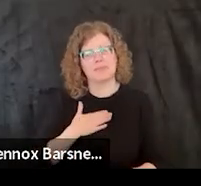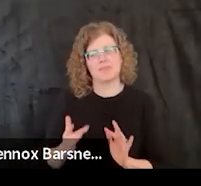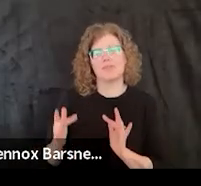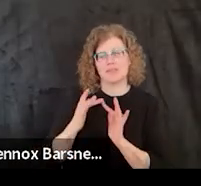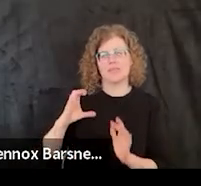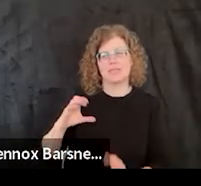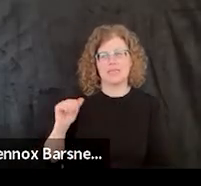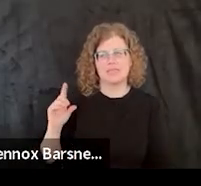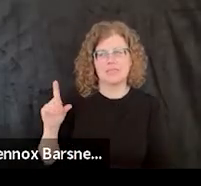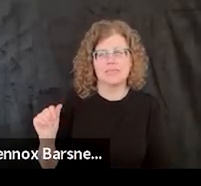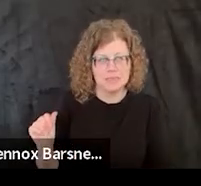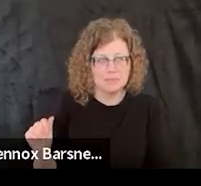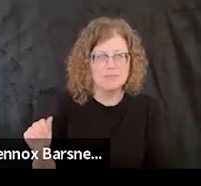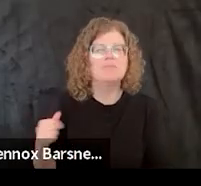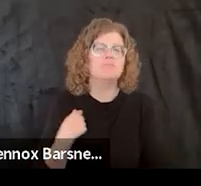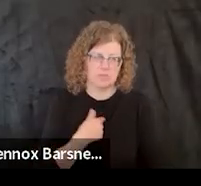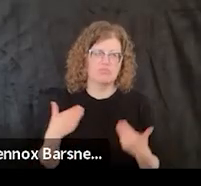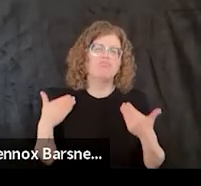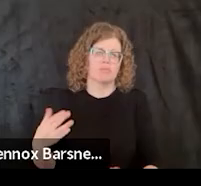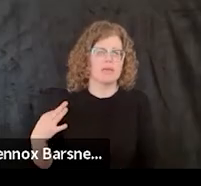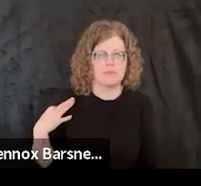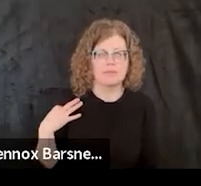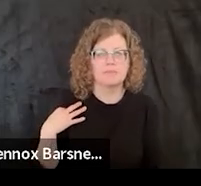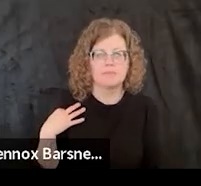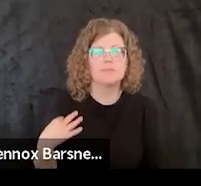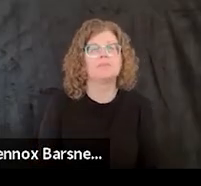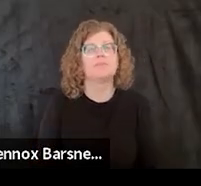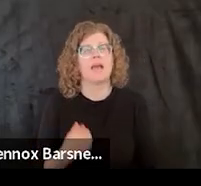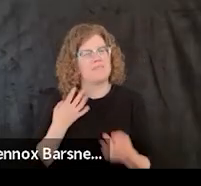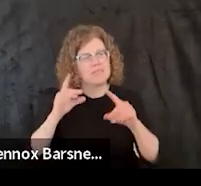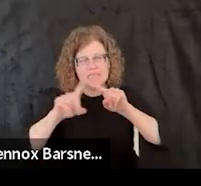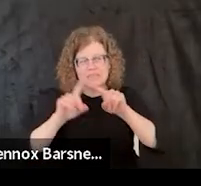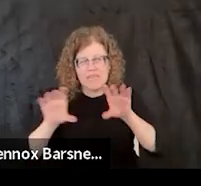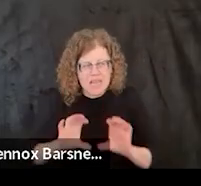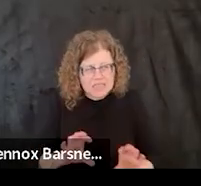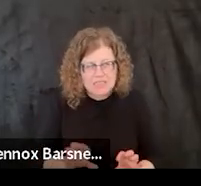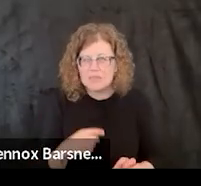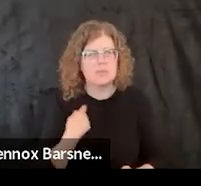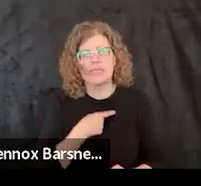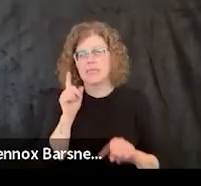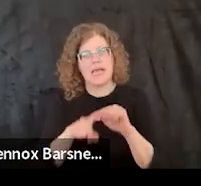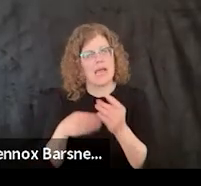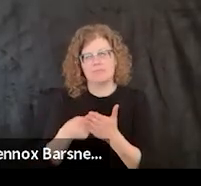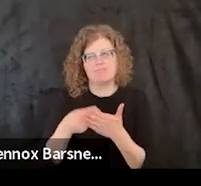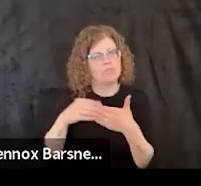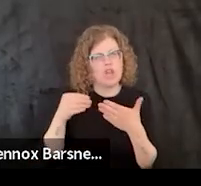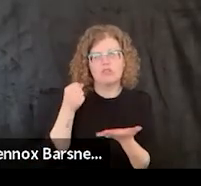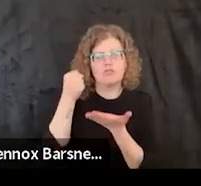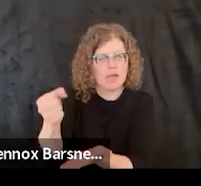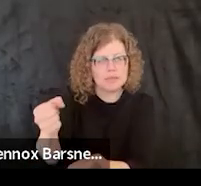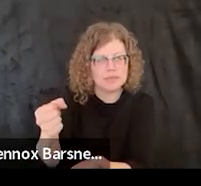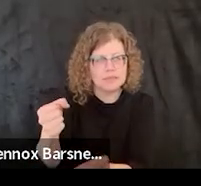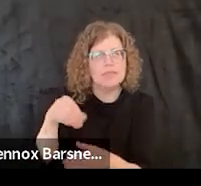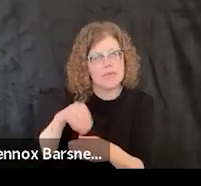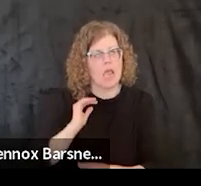applying. There is also a list of activities that we will not fund through this program located in the guidelines, so please